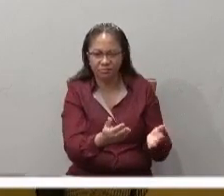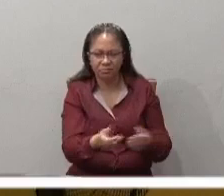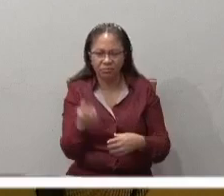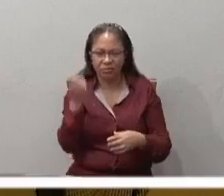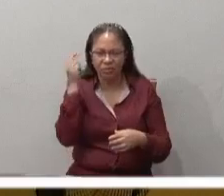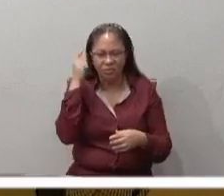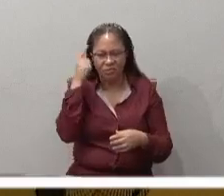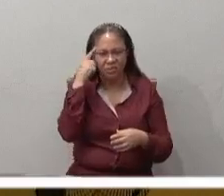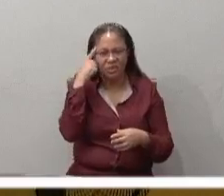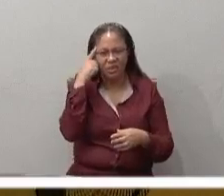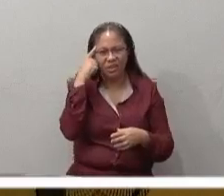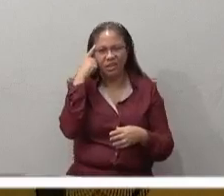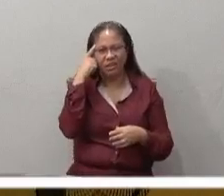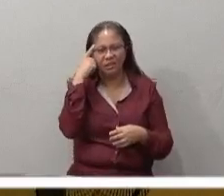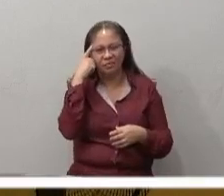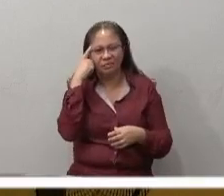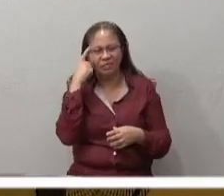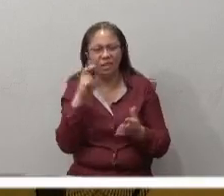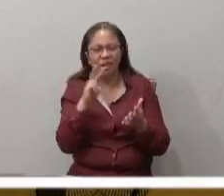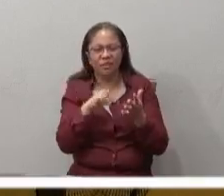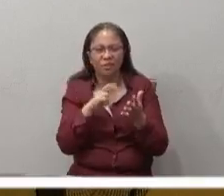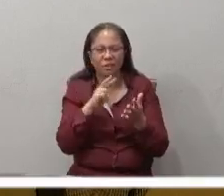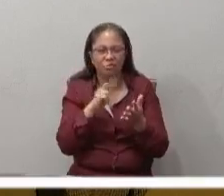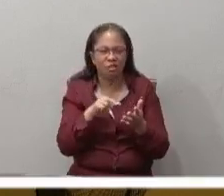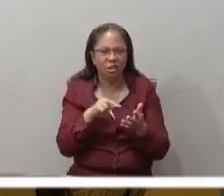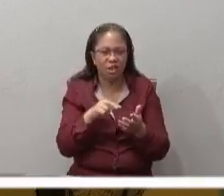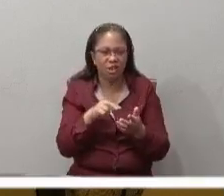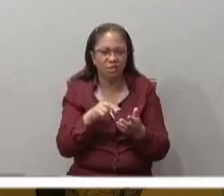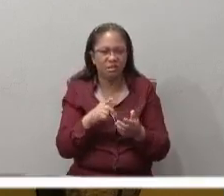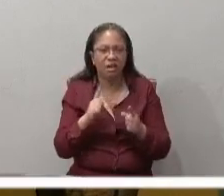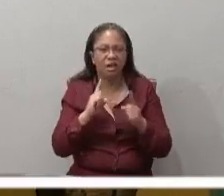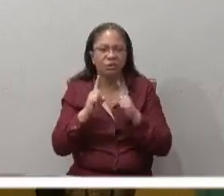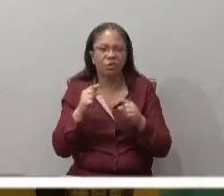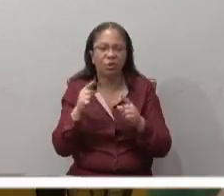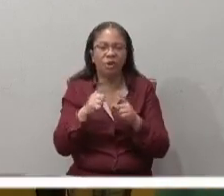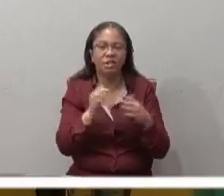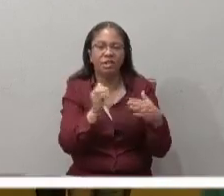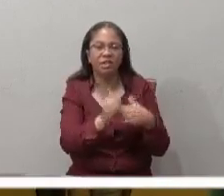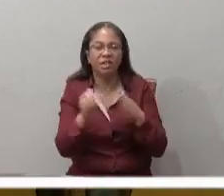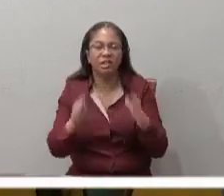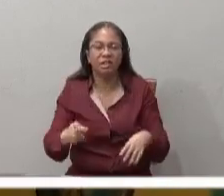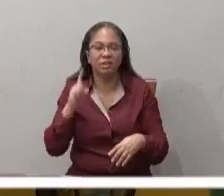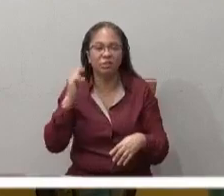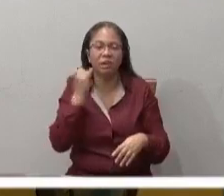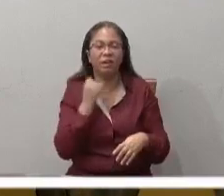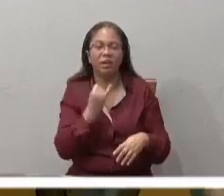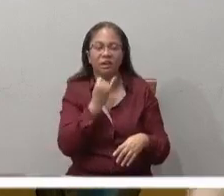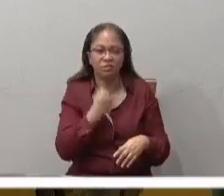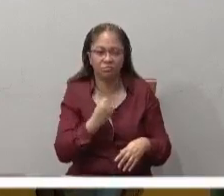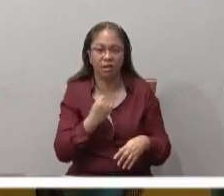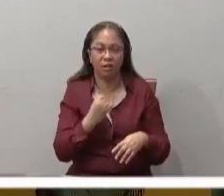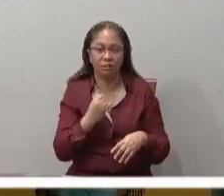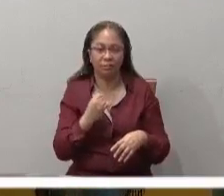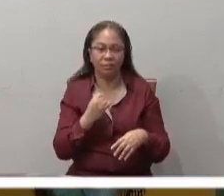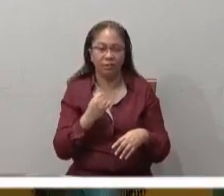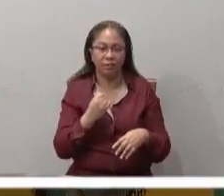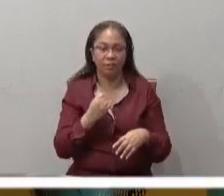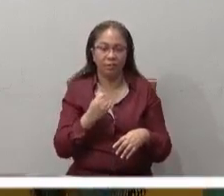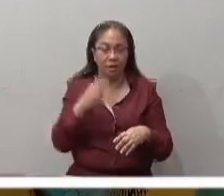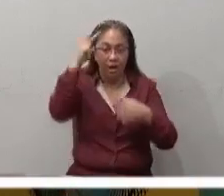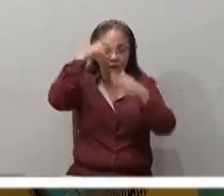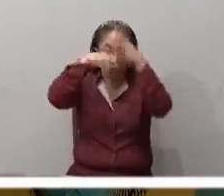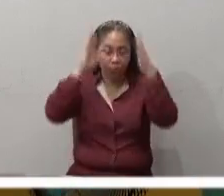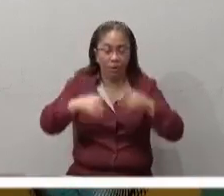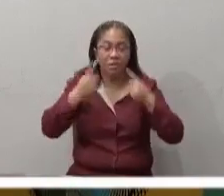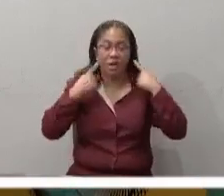chiding the leaders of Israel. Because when the prophets came announcing that the Messiah would come, they